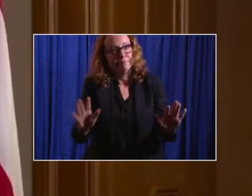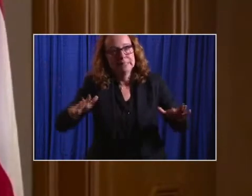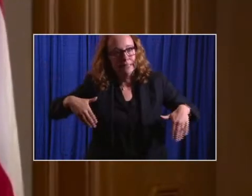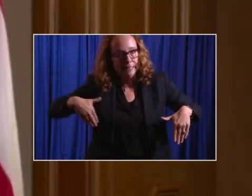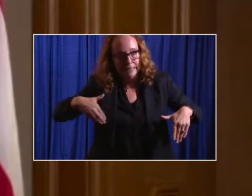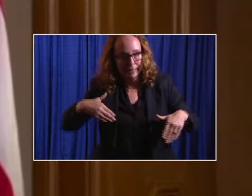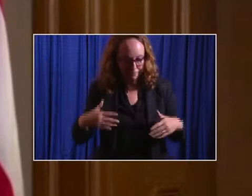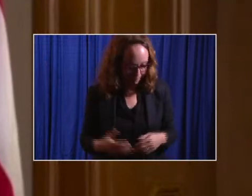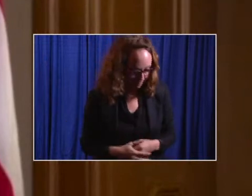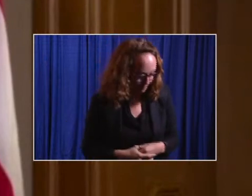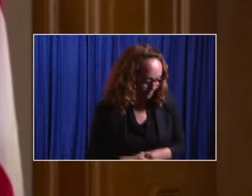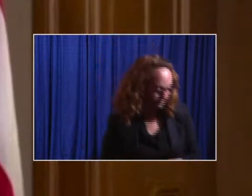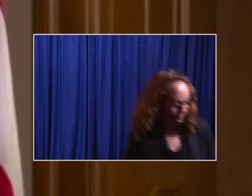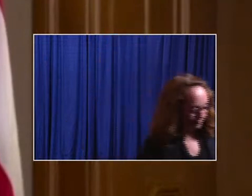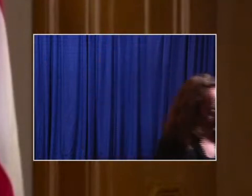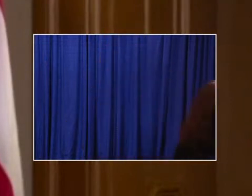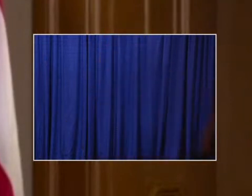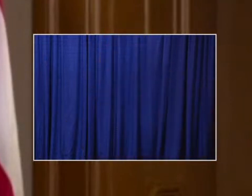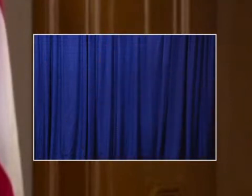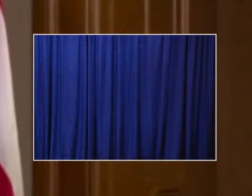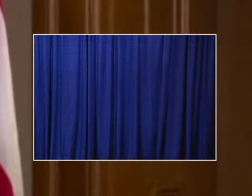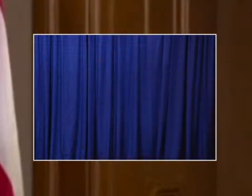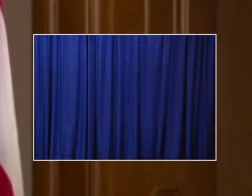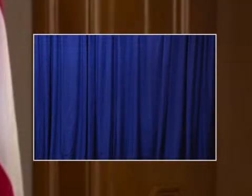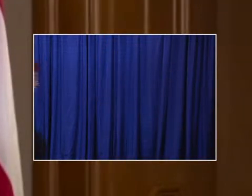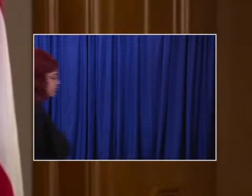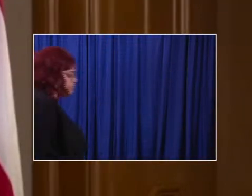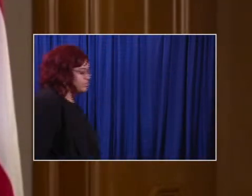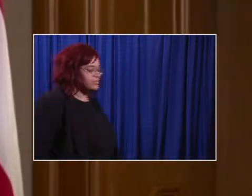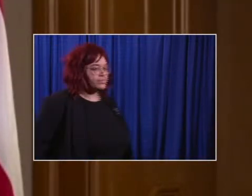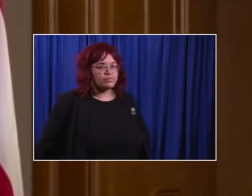Next question is from Justin Dennis at MahoneyMatters.com.